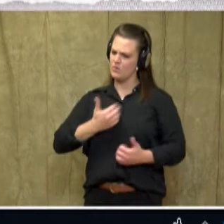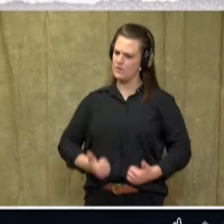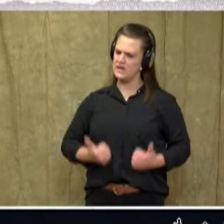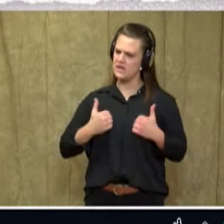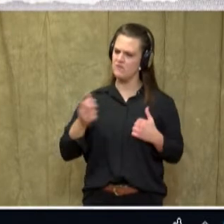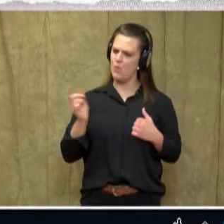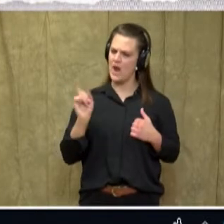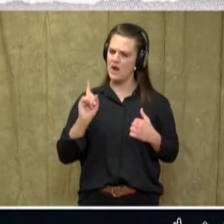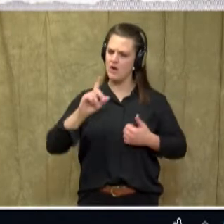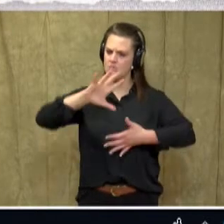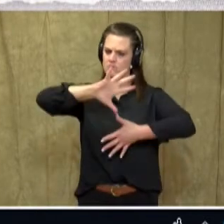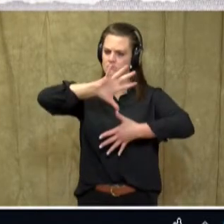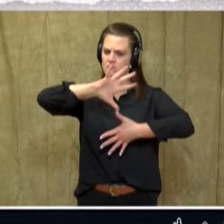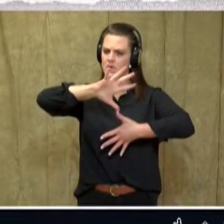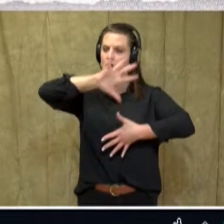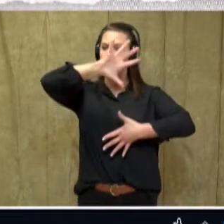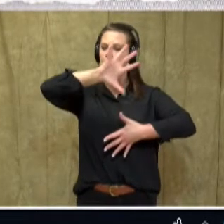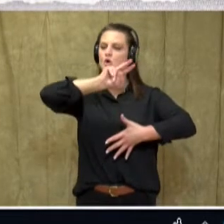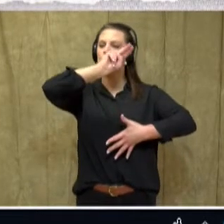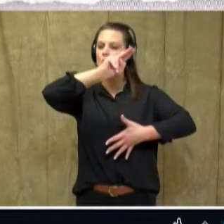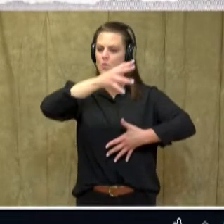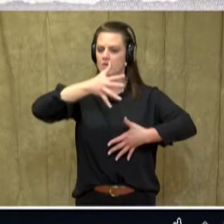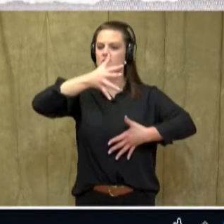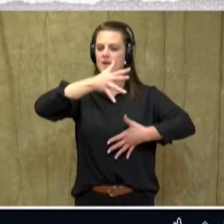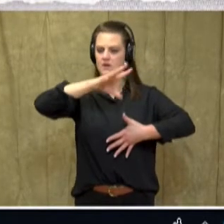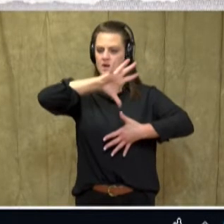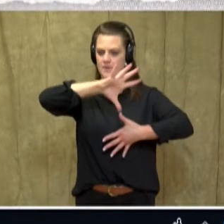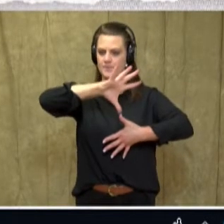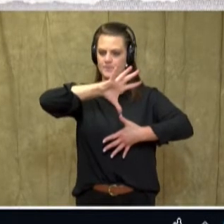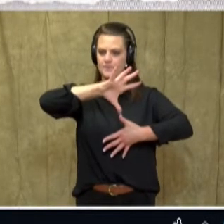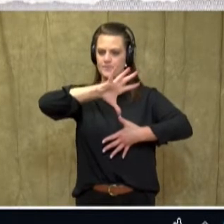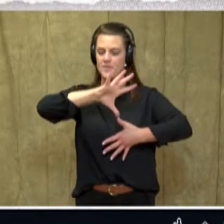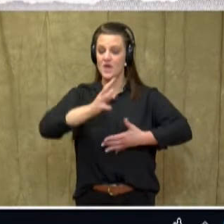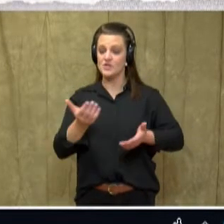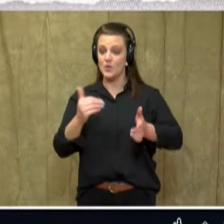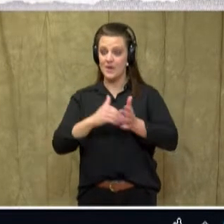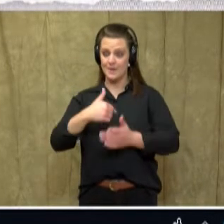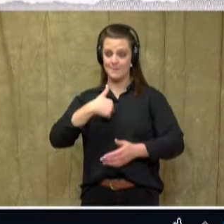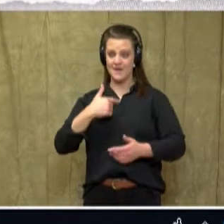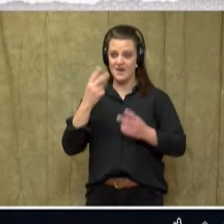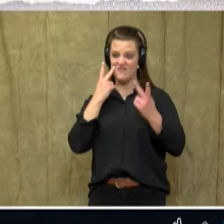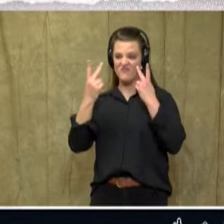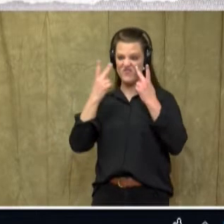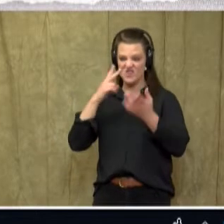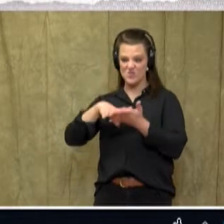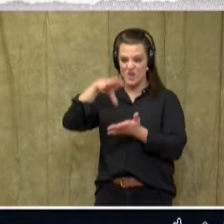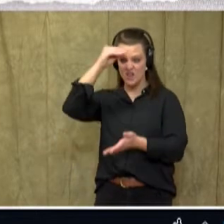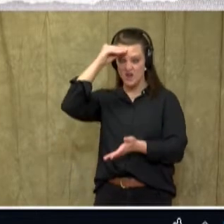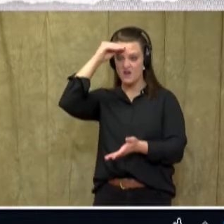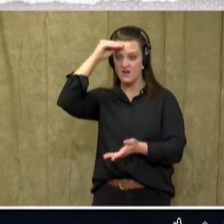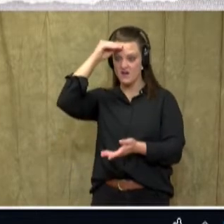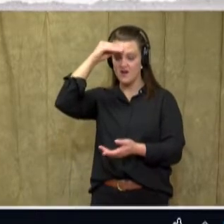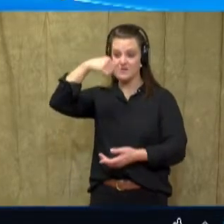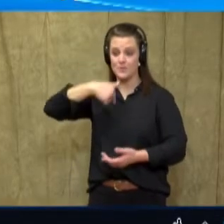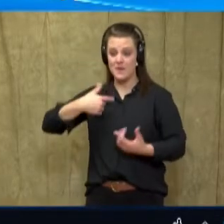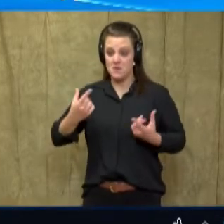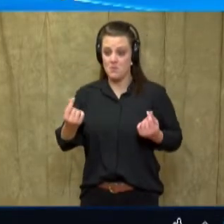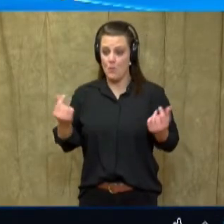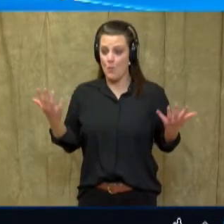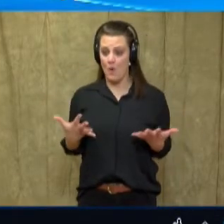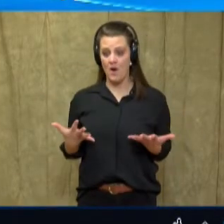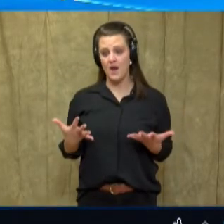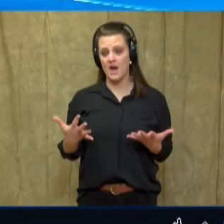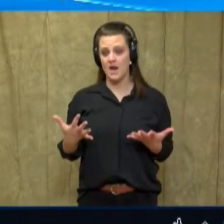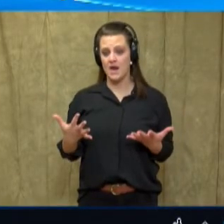America. So you know what I did? Again, I'm a visual learner. So I decided,